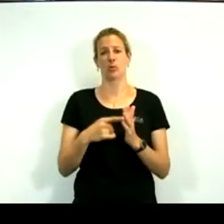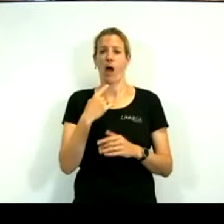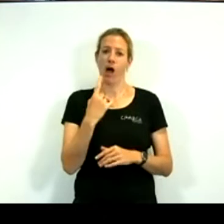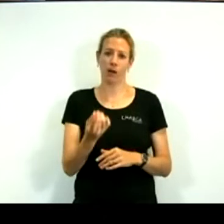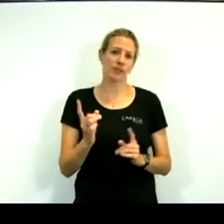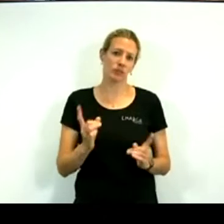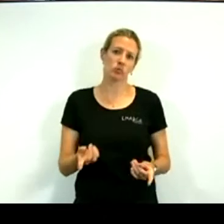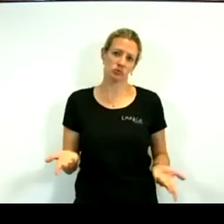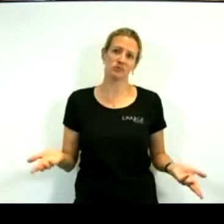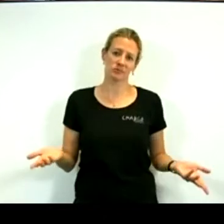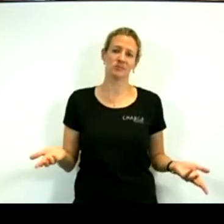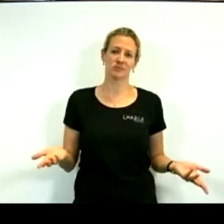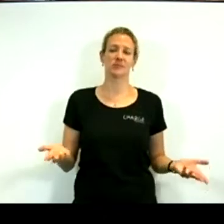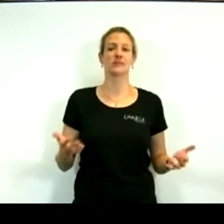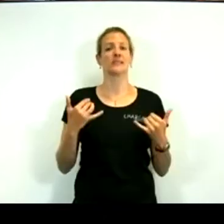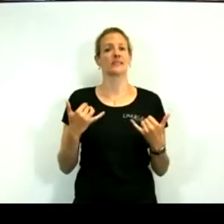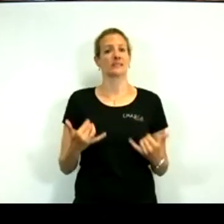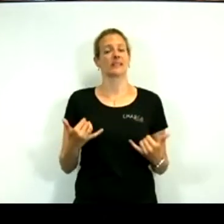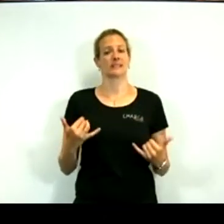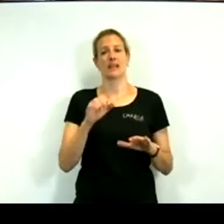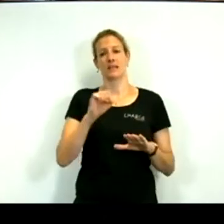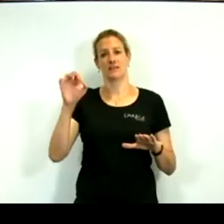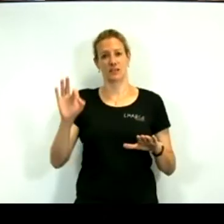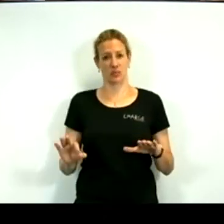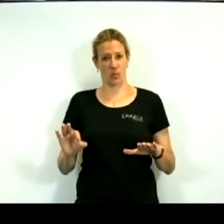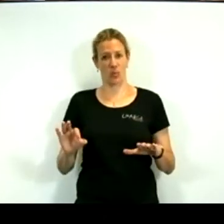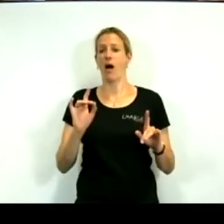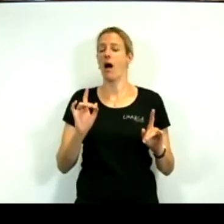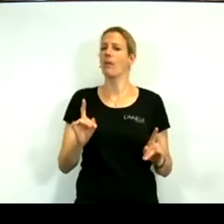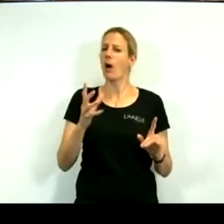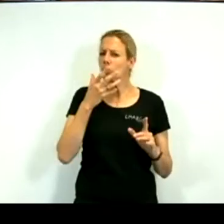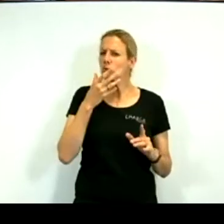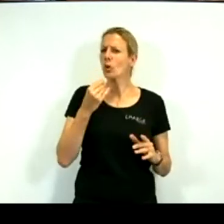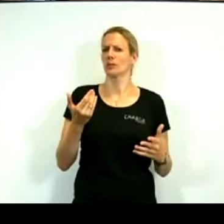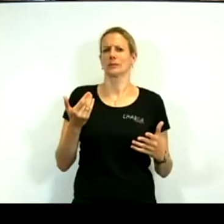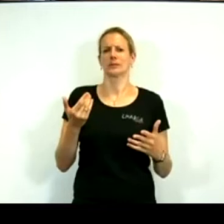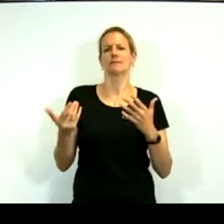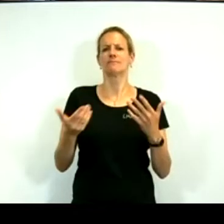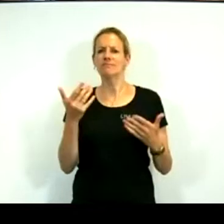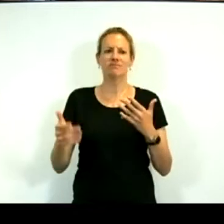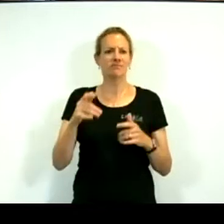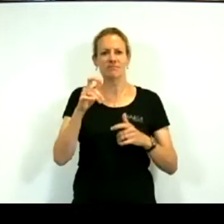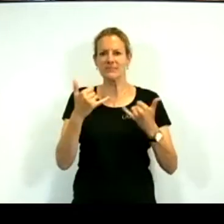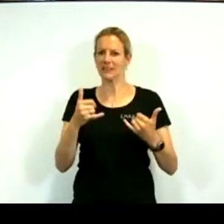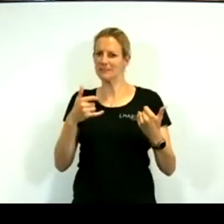to kind of be back with so many people I know and so many great